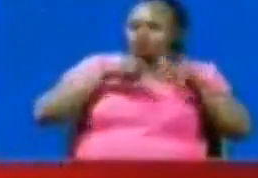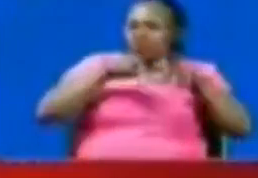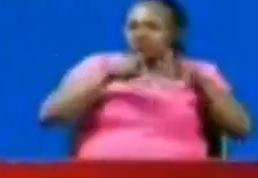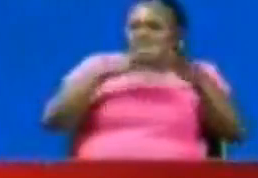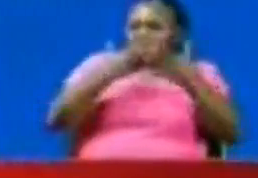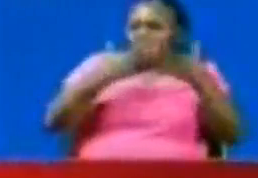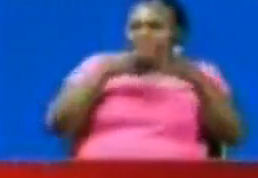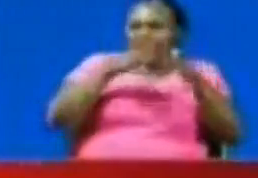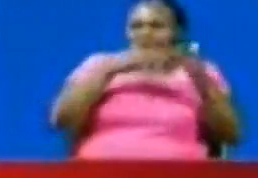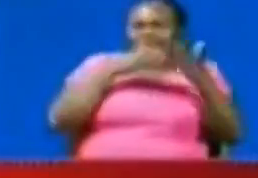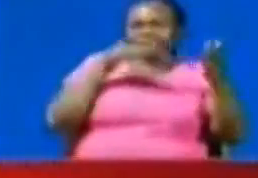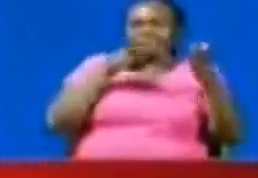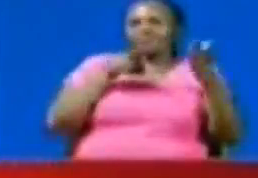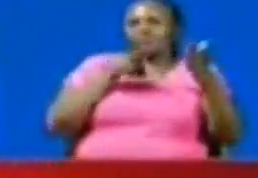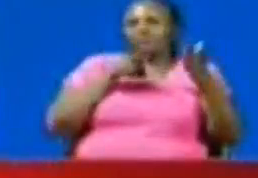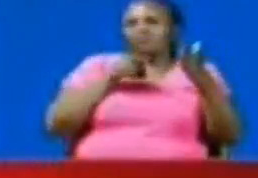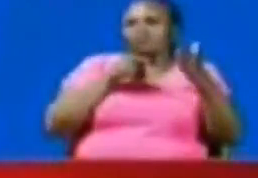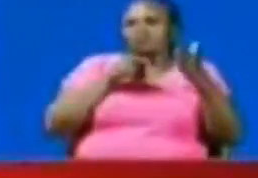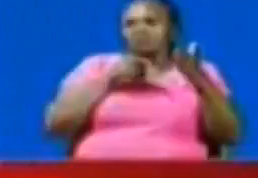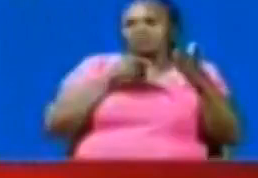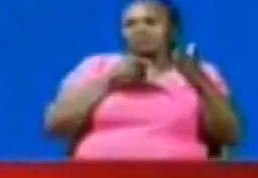that this is against, I mean,